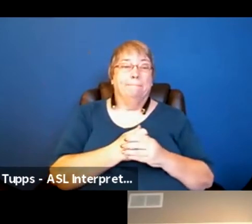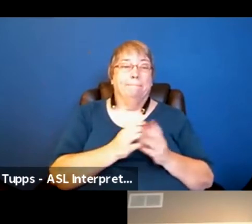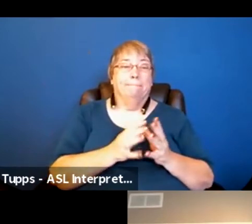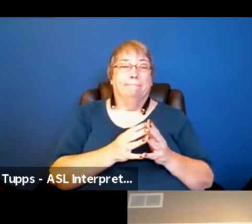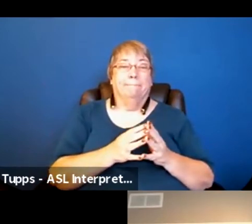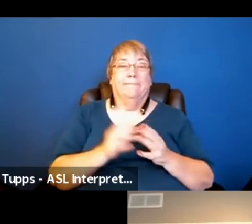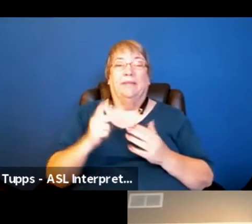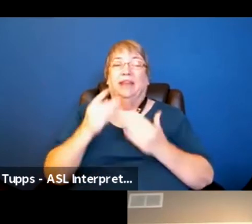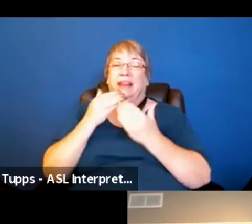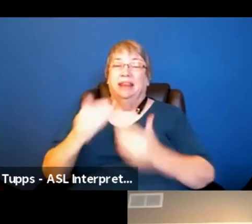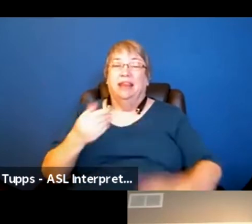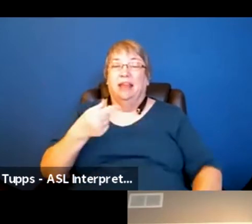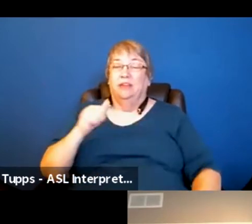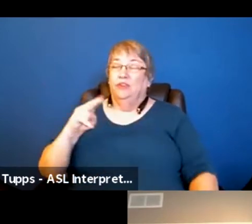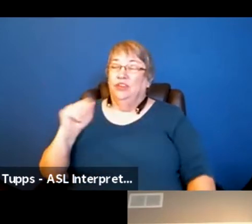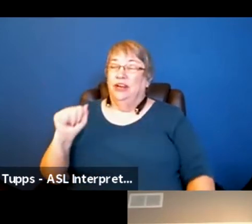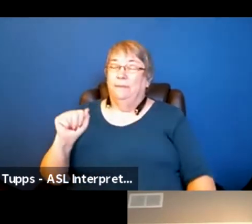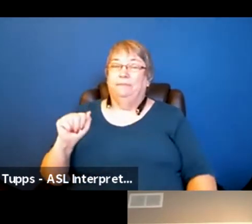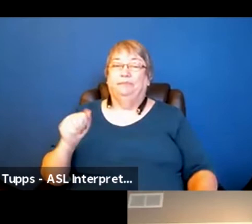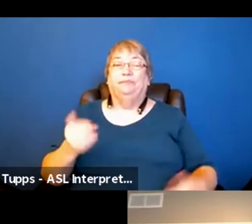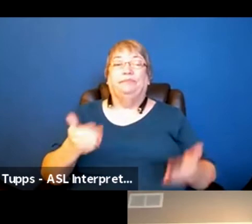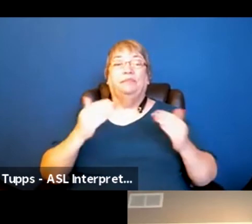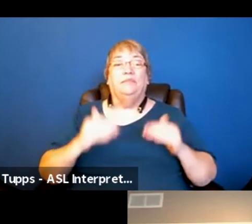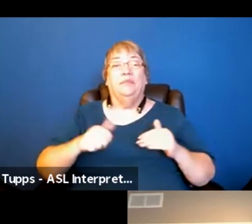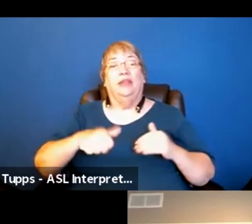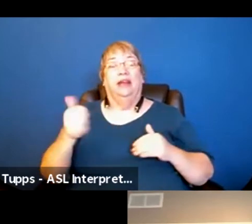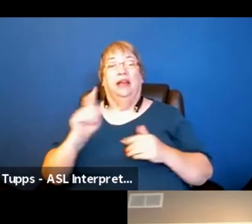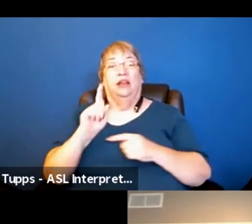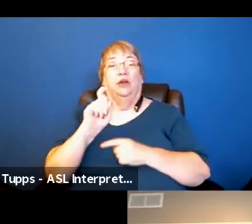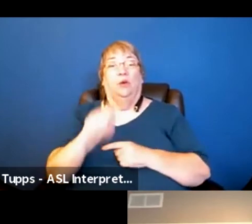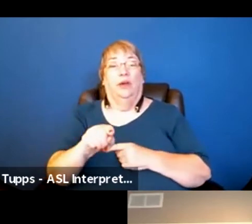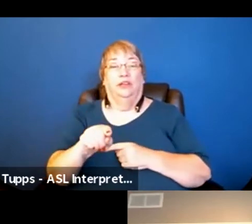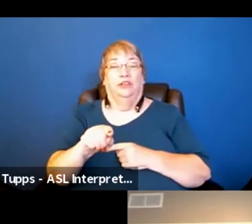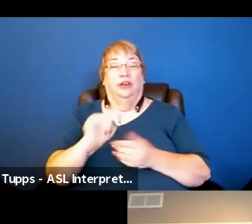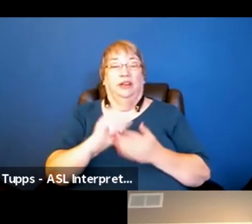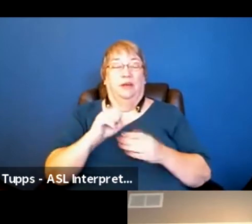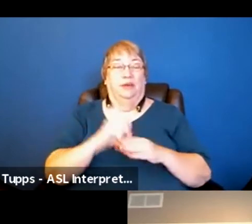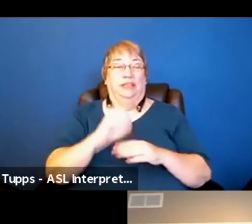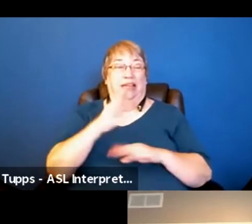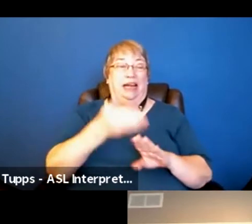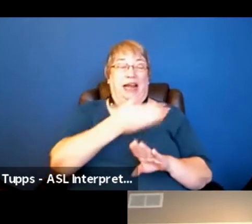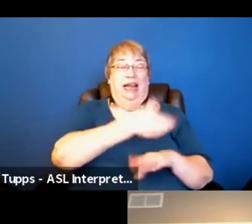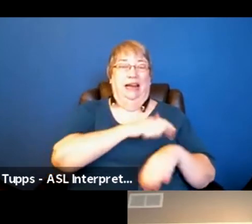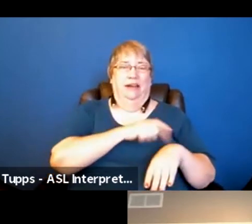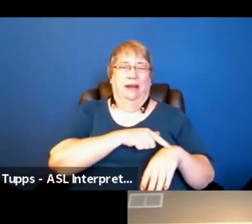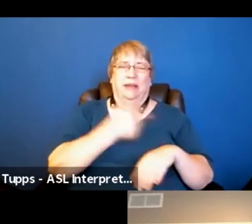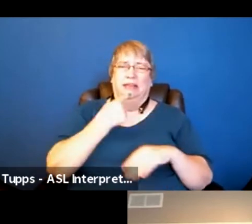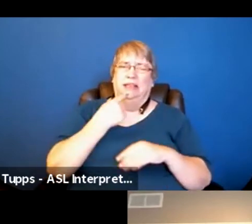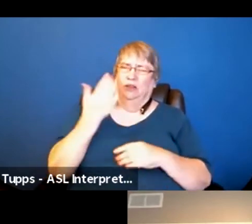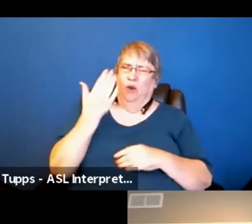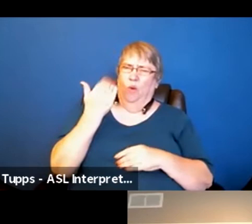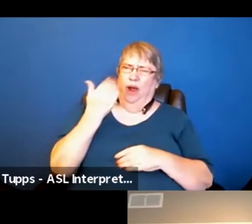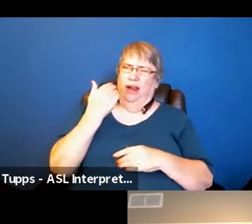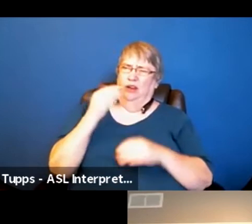Great, thanks, Gina. Okay, another question that was submitted in advance is, why did you use the data sources you